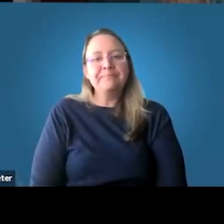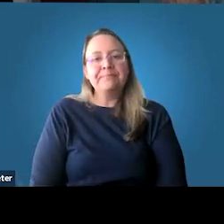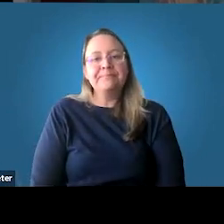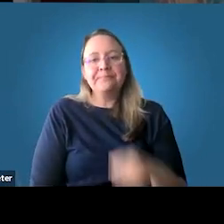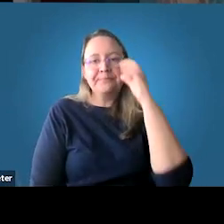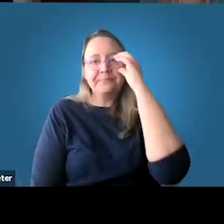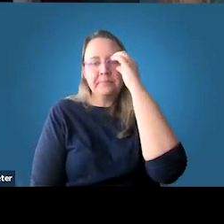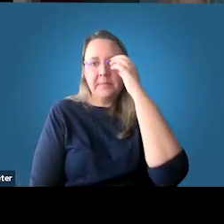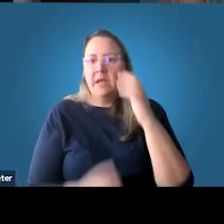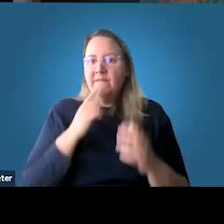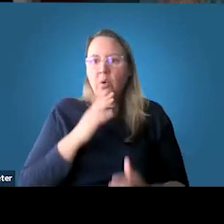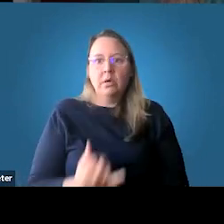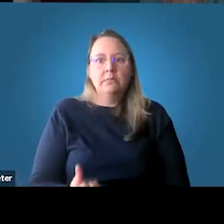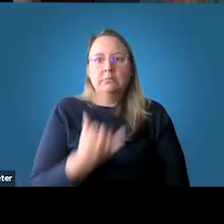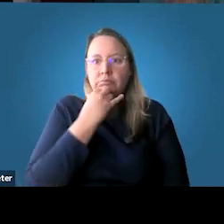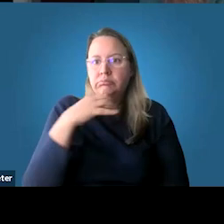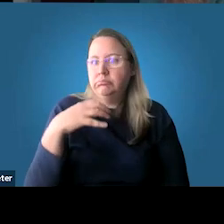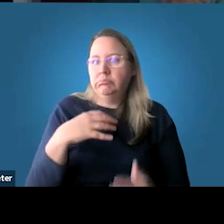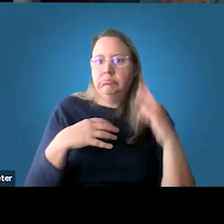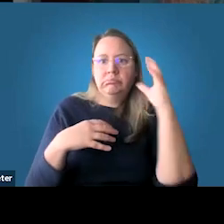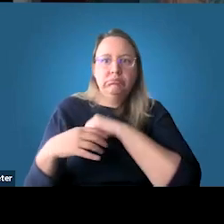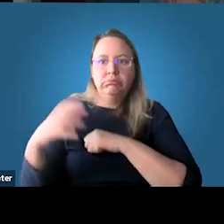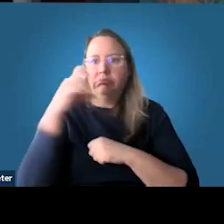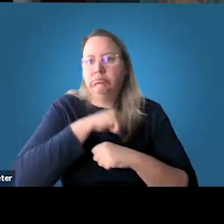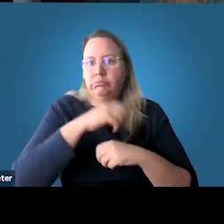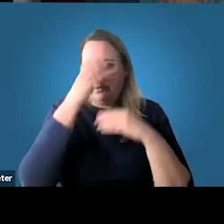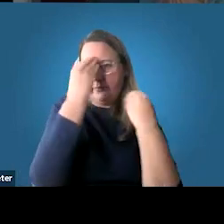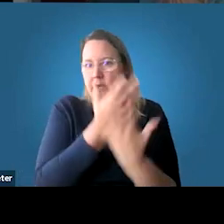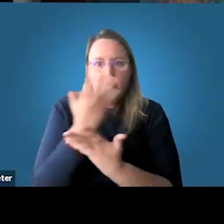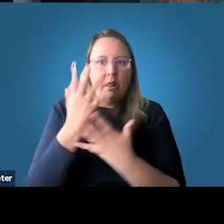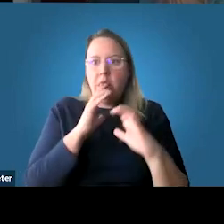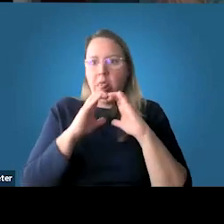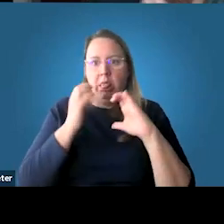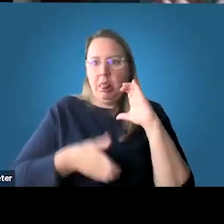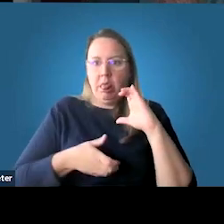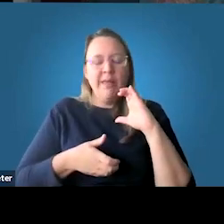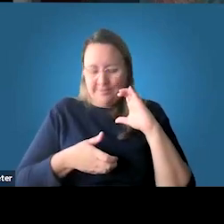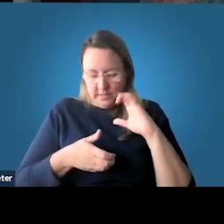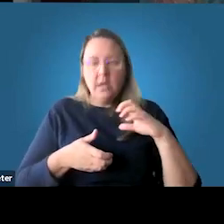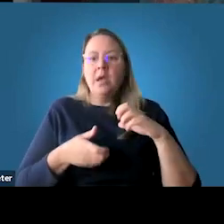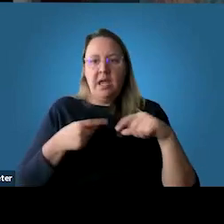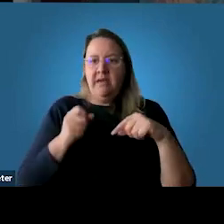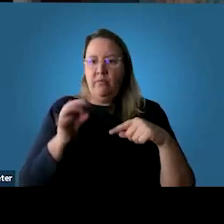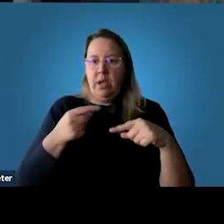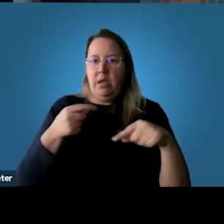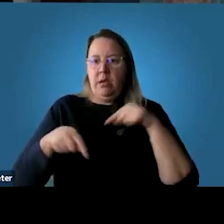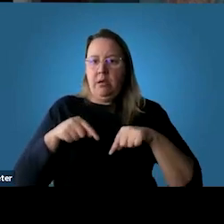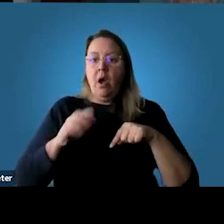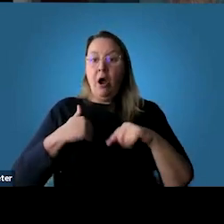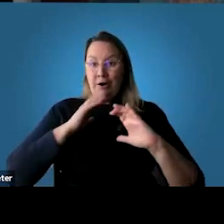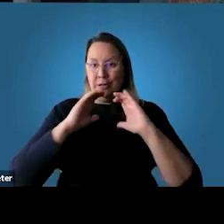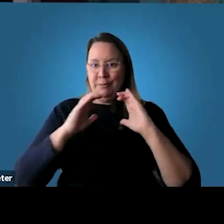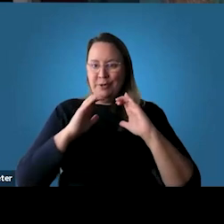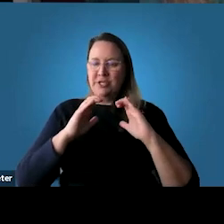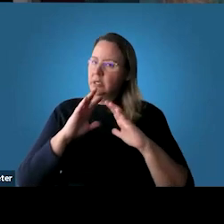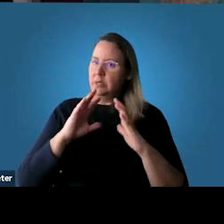of misinformation and disinformation, the way that we tell the stories of impact about communications and about our